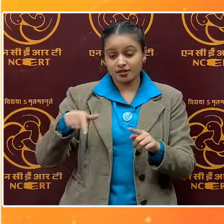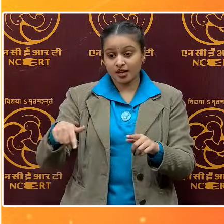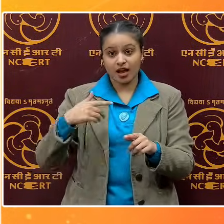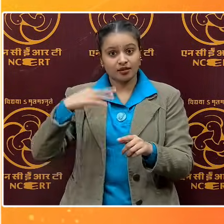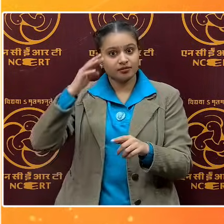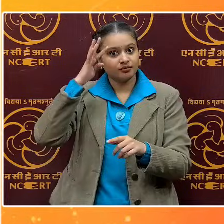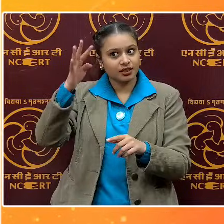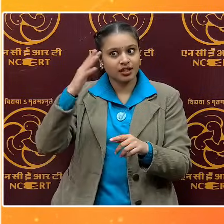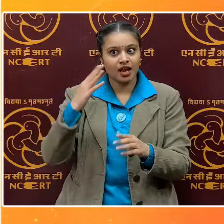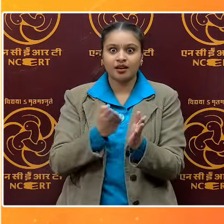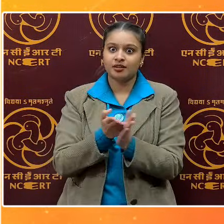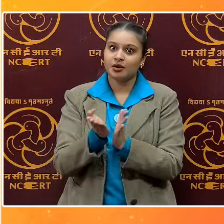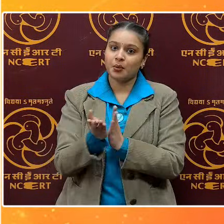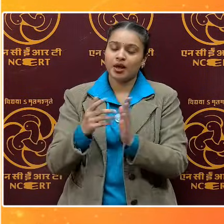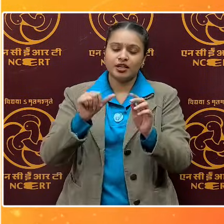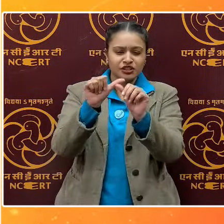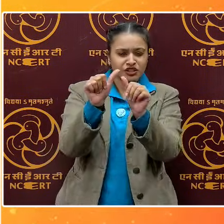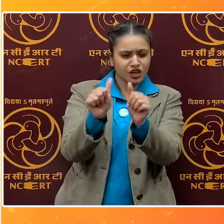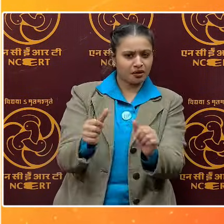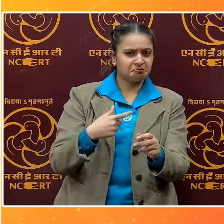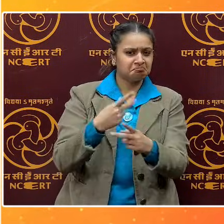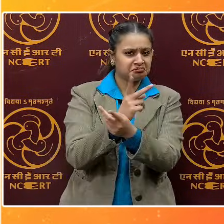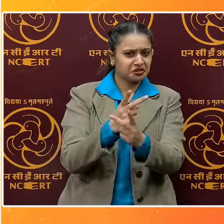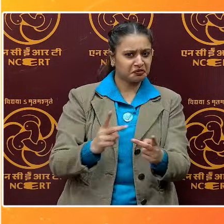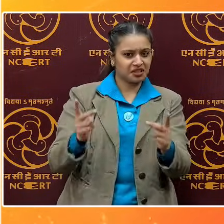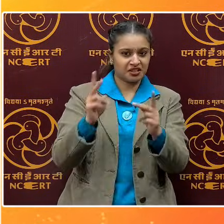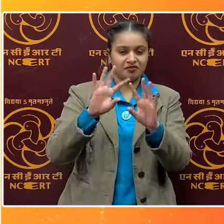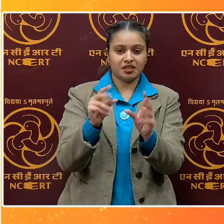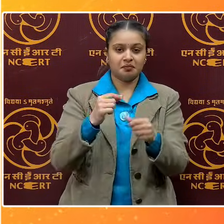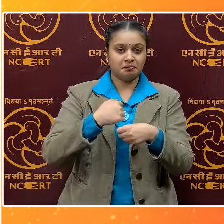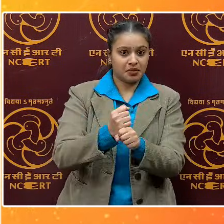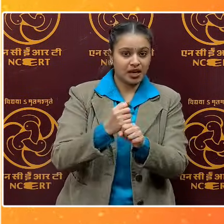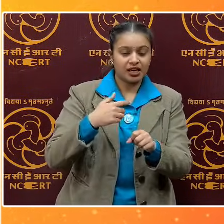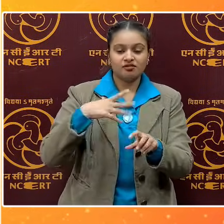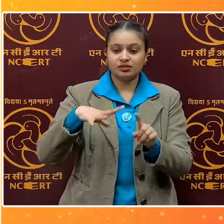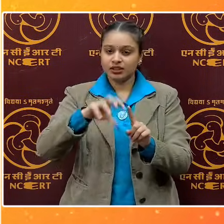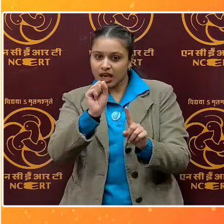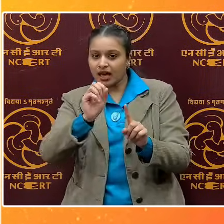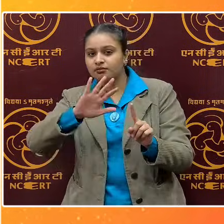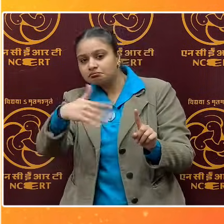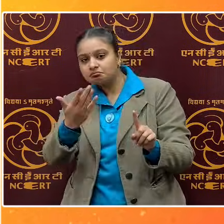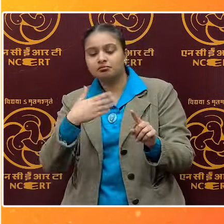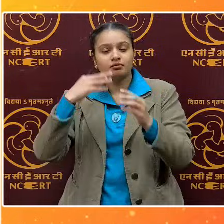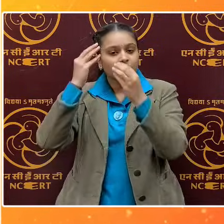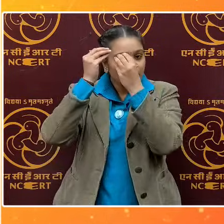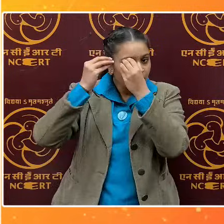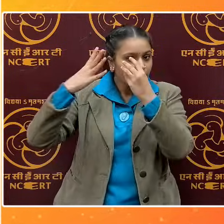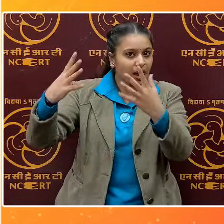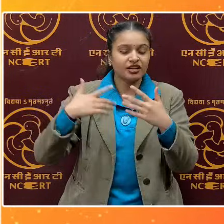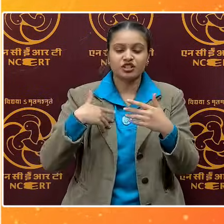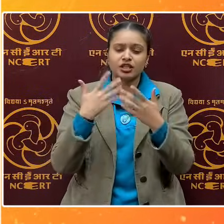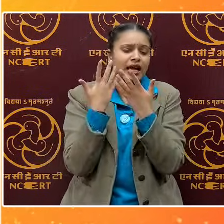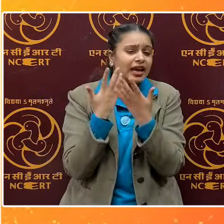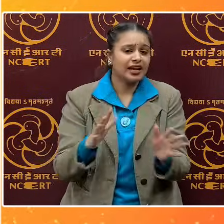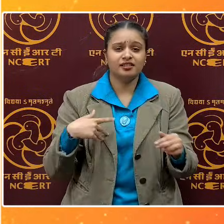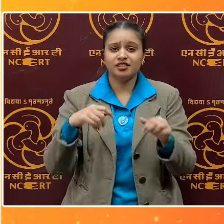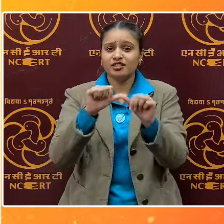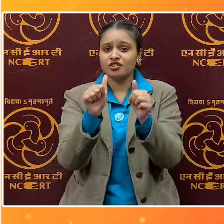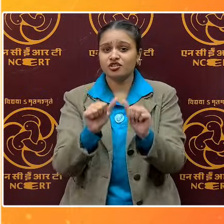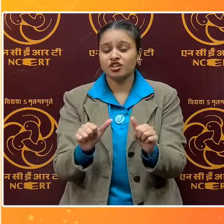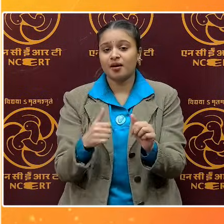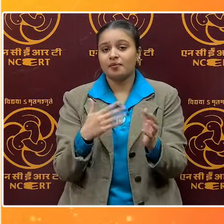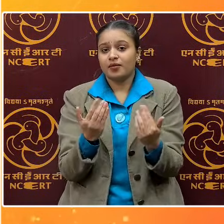creatively. They make different kinds of shapes. And we are going to find out that just imagine and what kind of shape it could